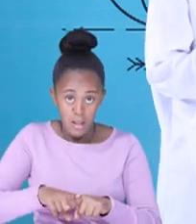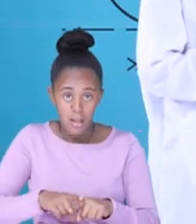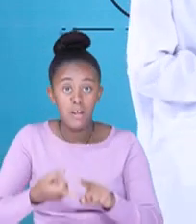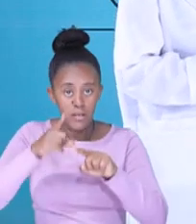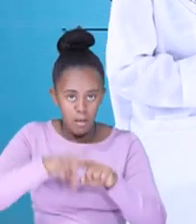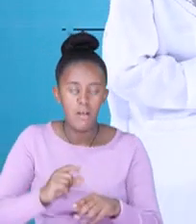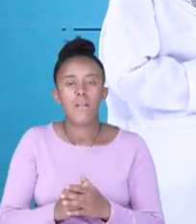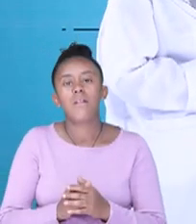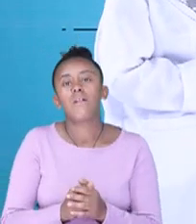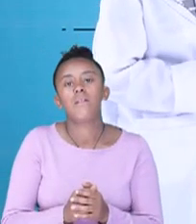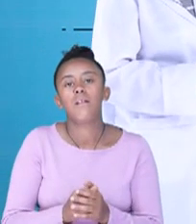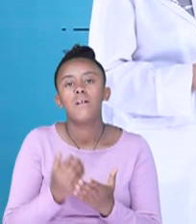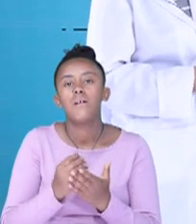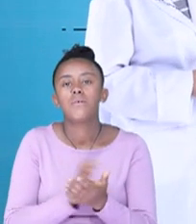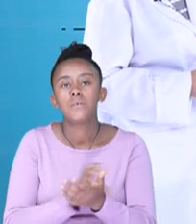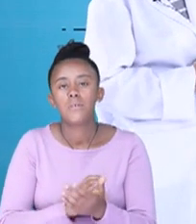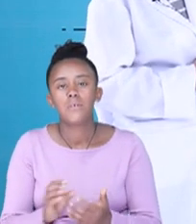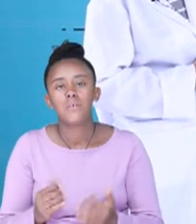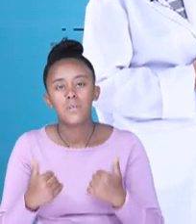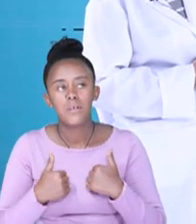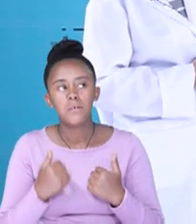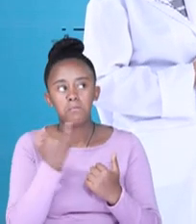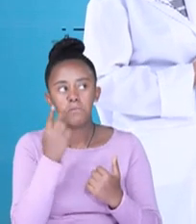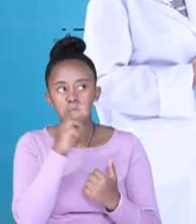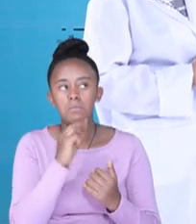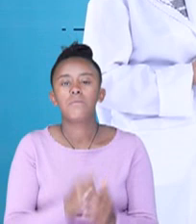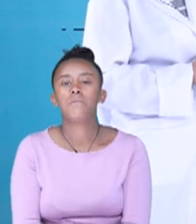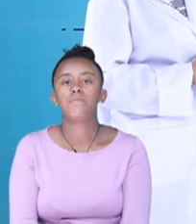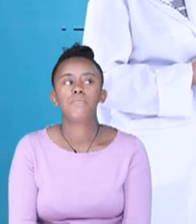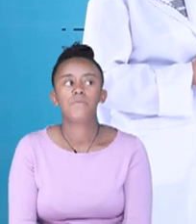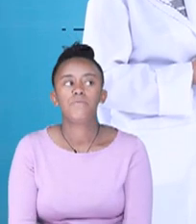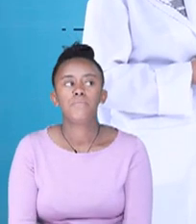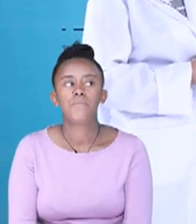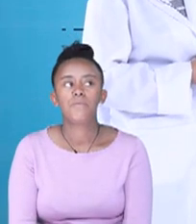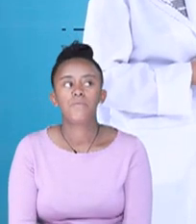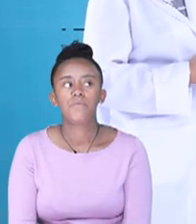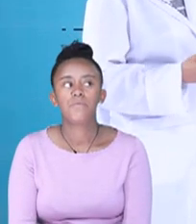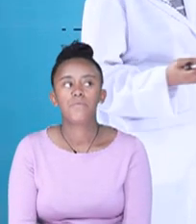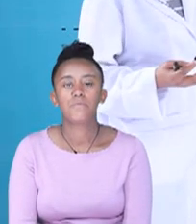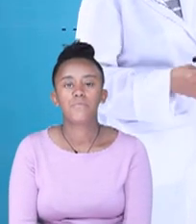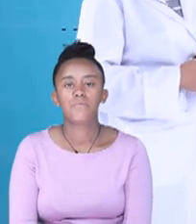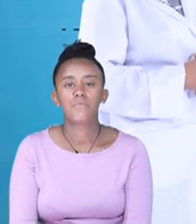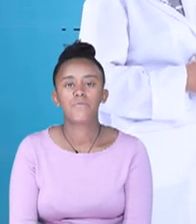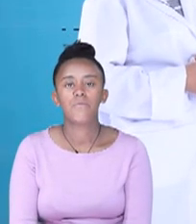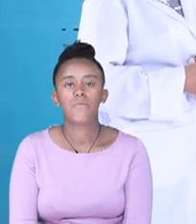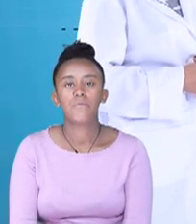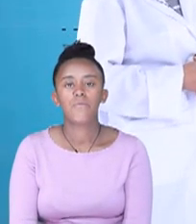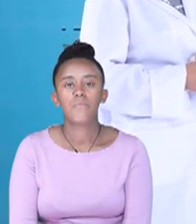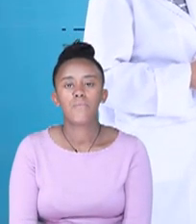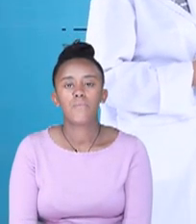They recycle worn out cells. Here we have the diagram that slightly indicate the action of